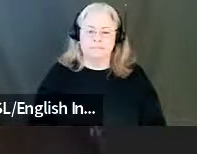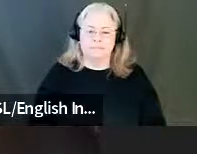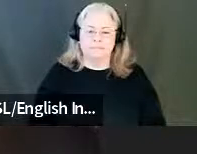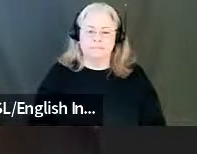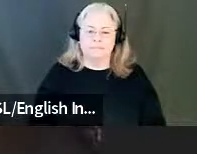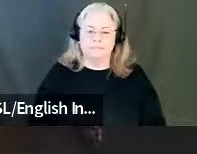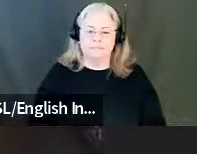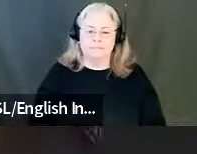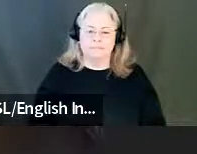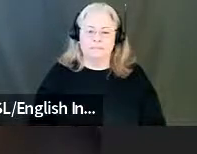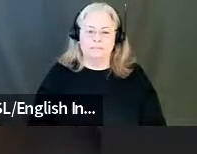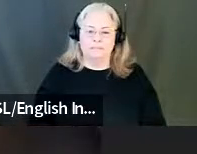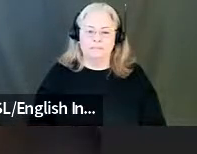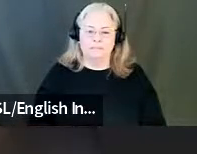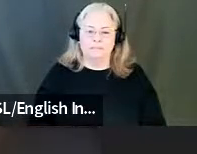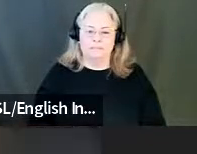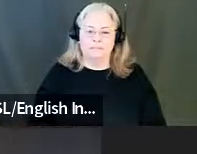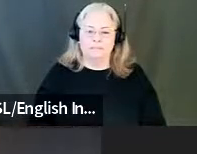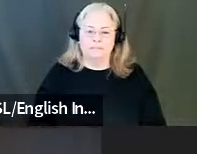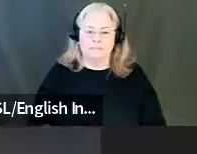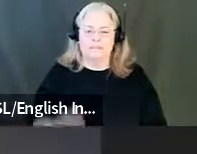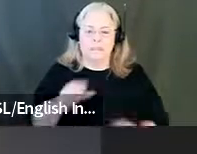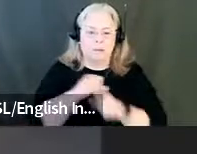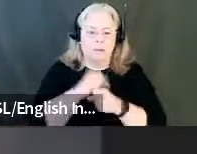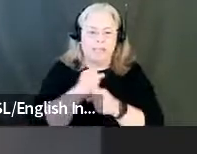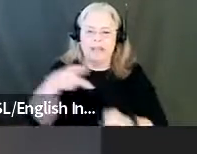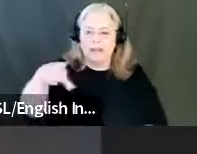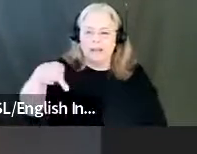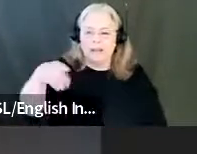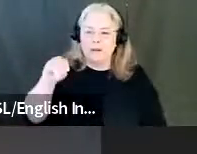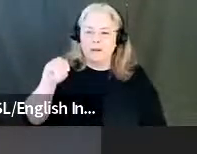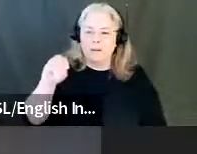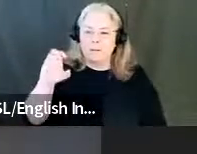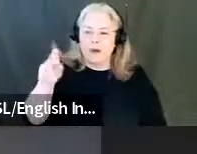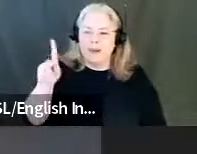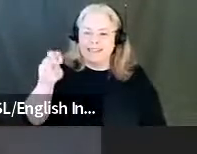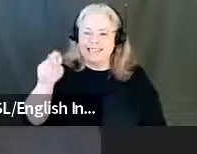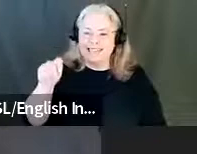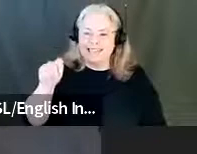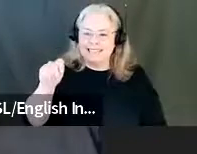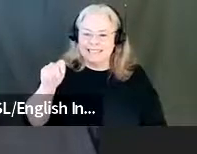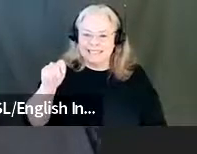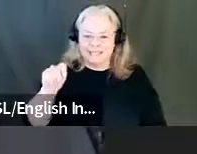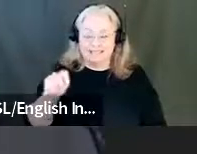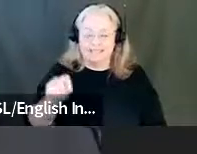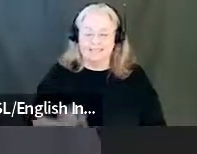this end is my pocket. I'm going to roll that up.